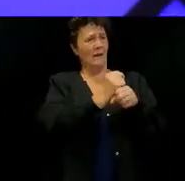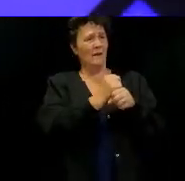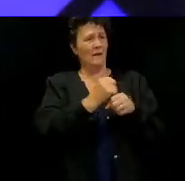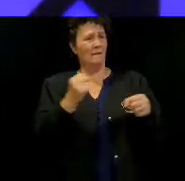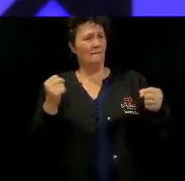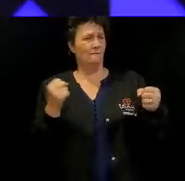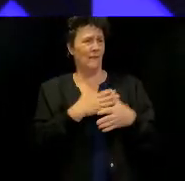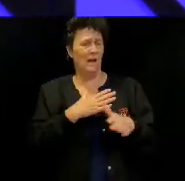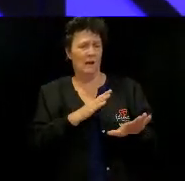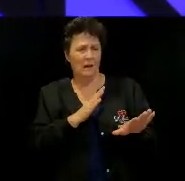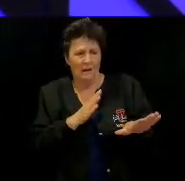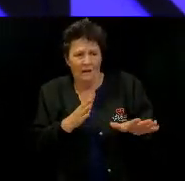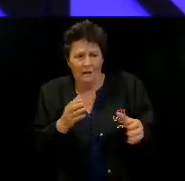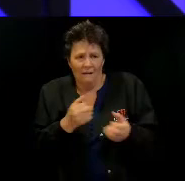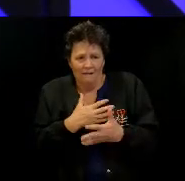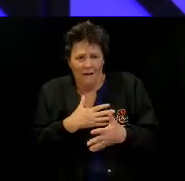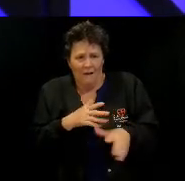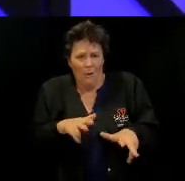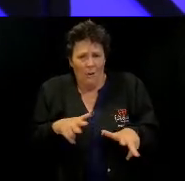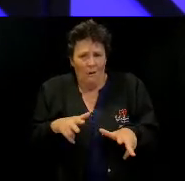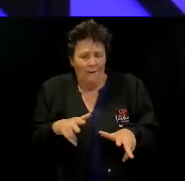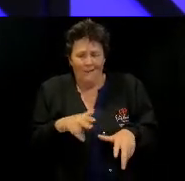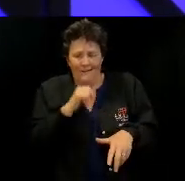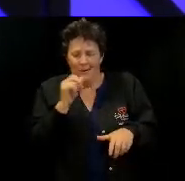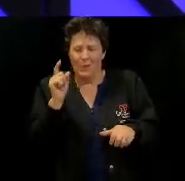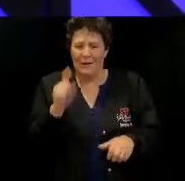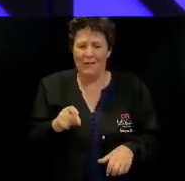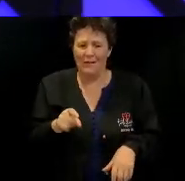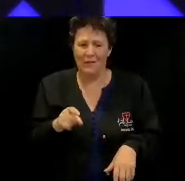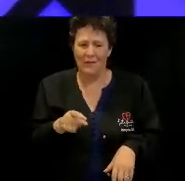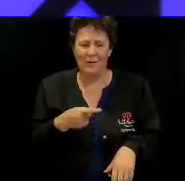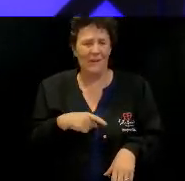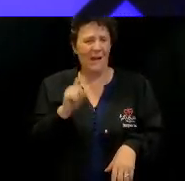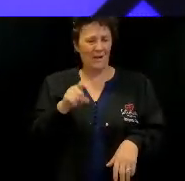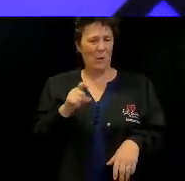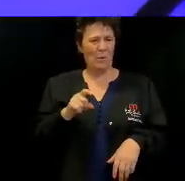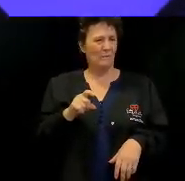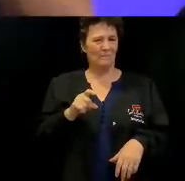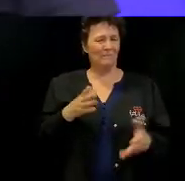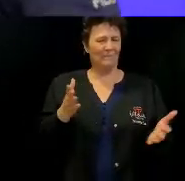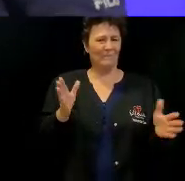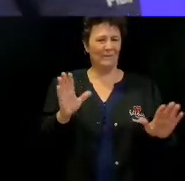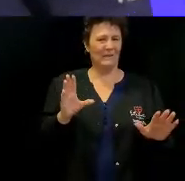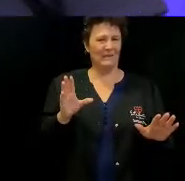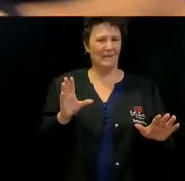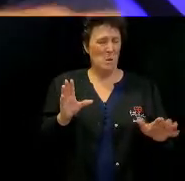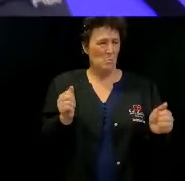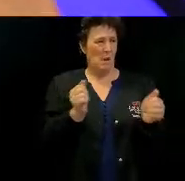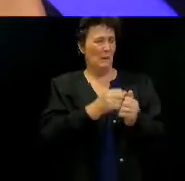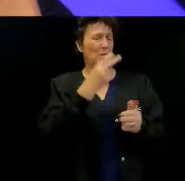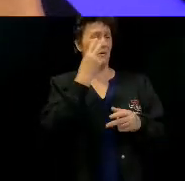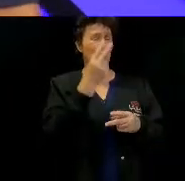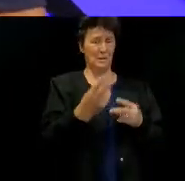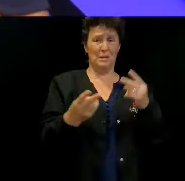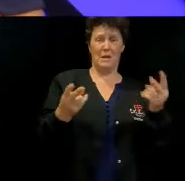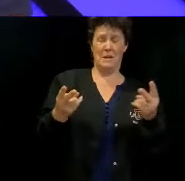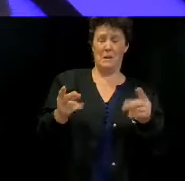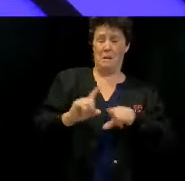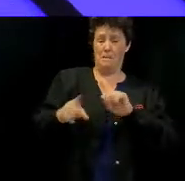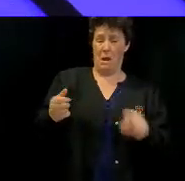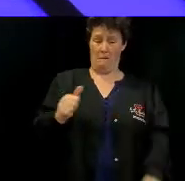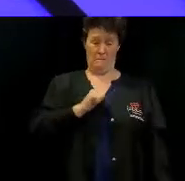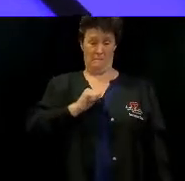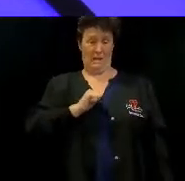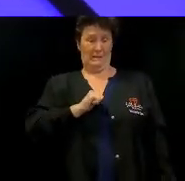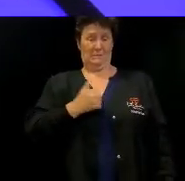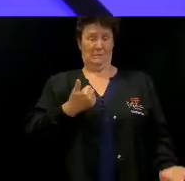anymore. I don't have to bite on the, it's coming. It's around me, but as for me,